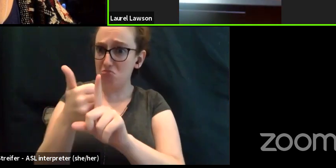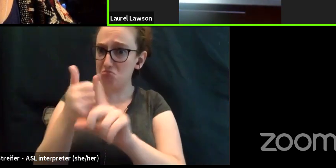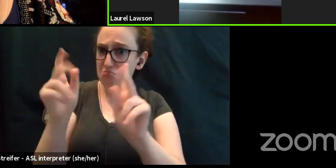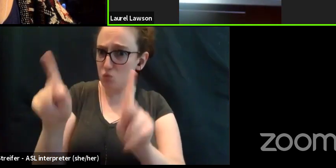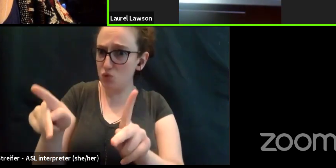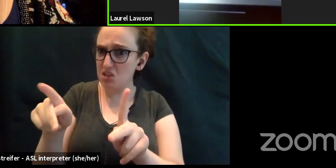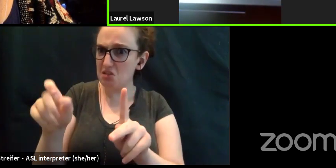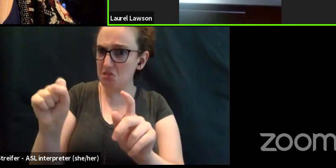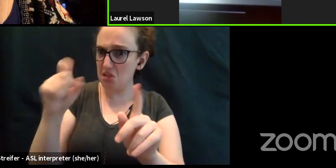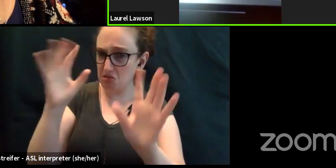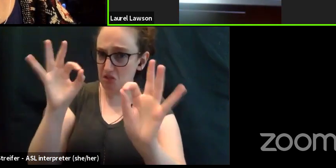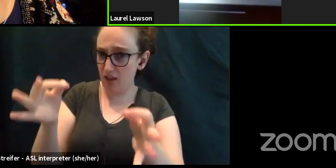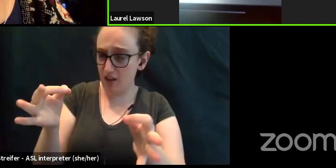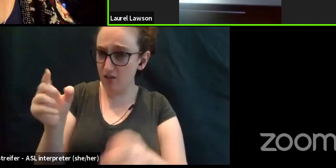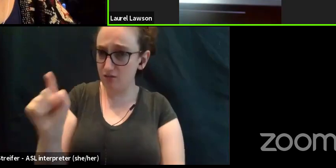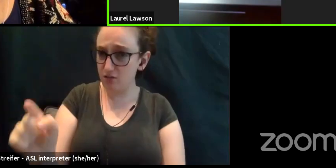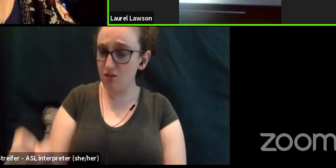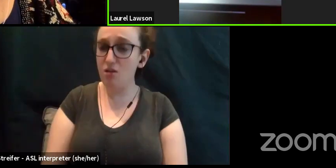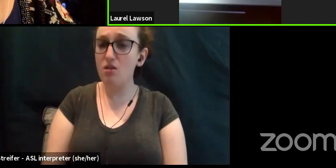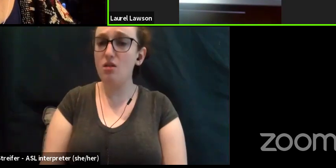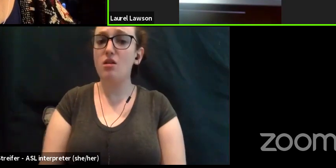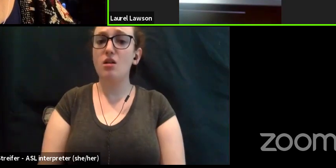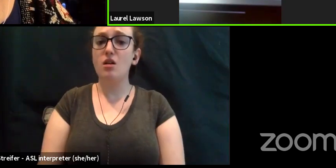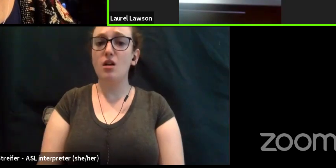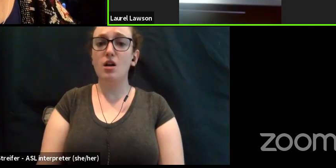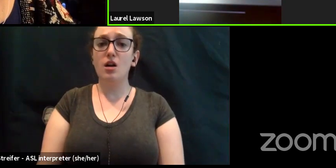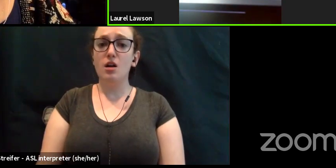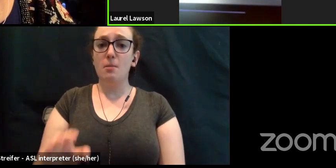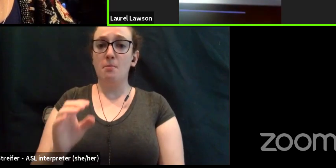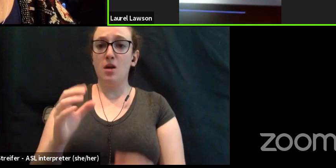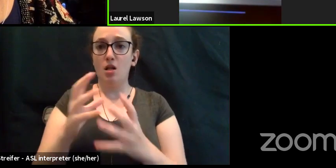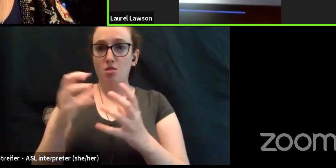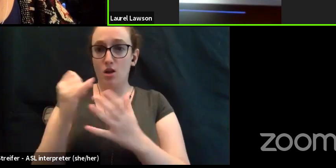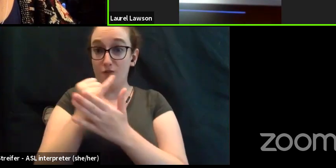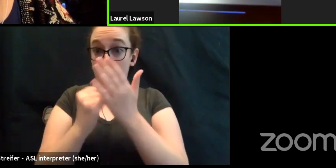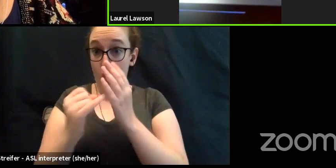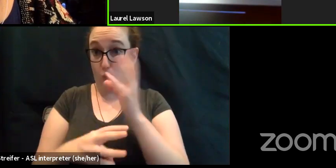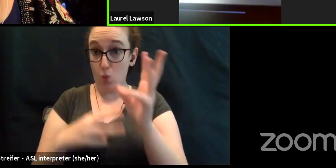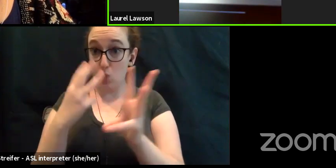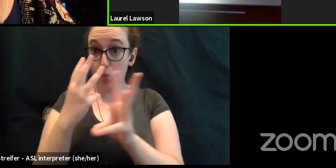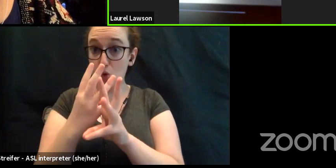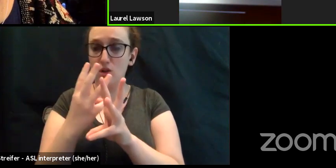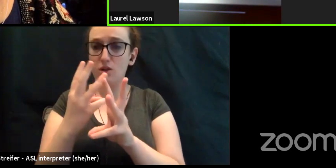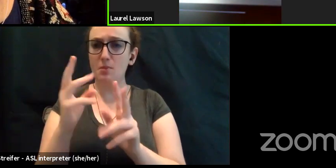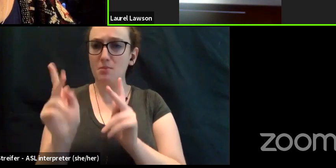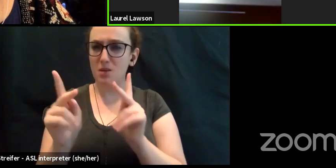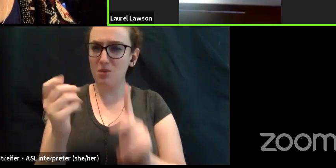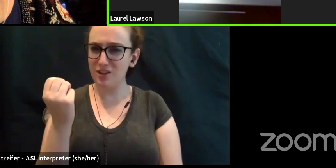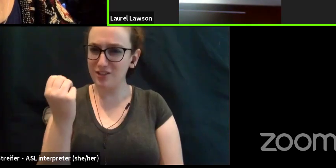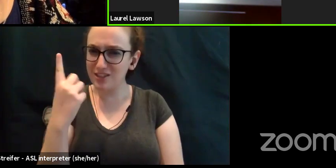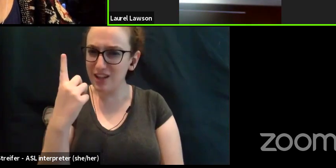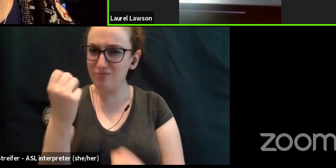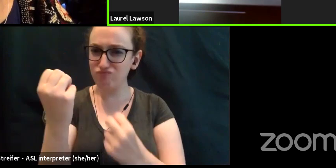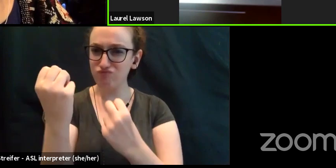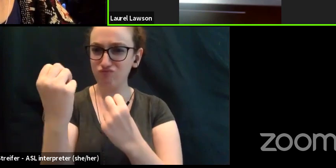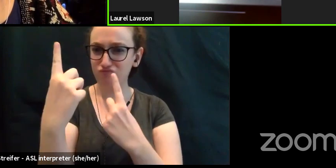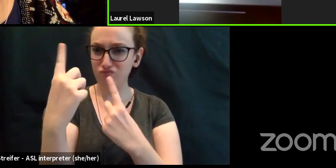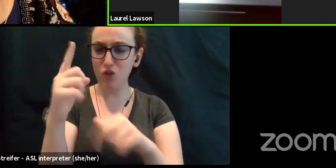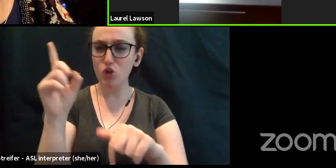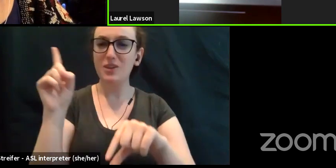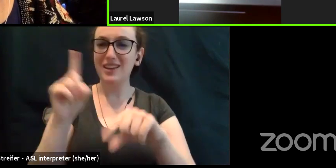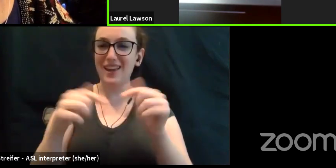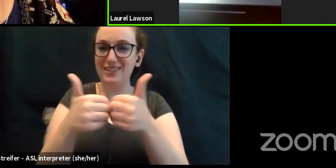prefers. But there is, particularly in the arts world, an understanding that you cannot separate